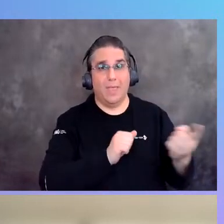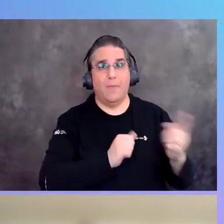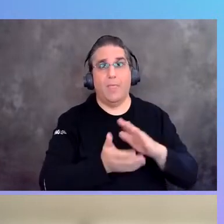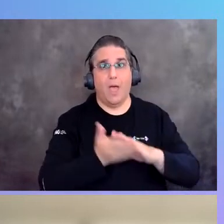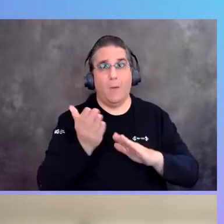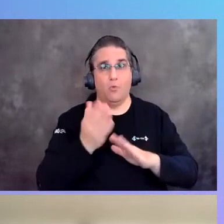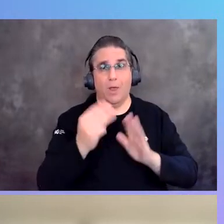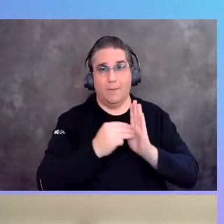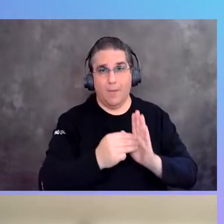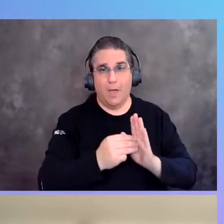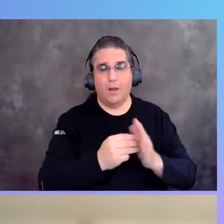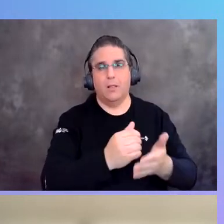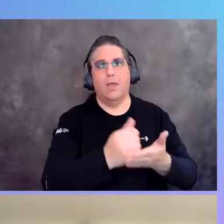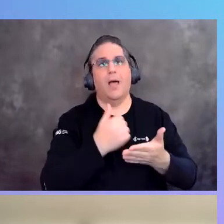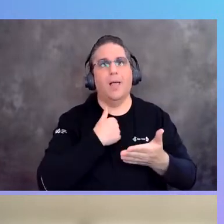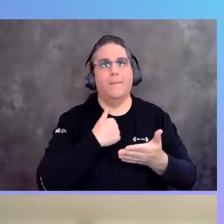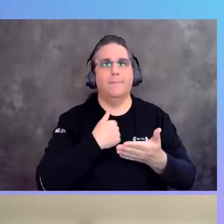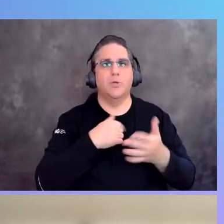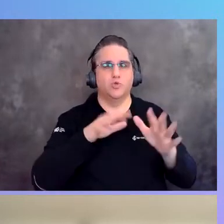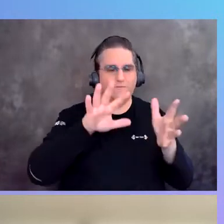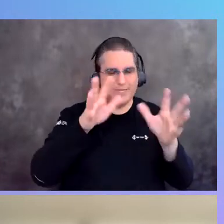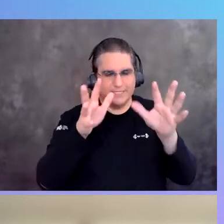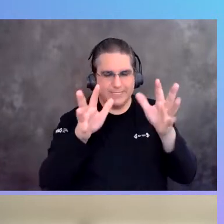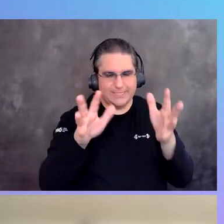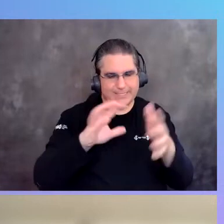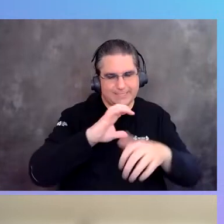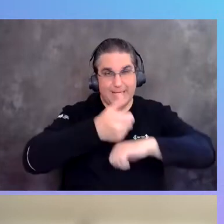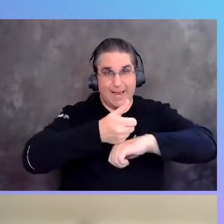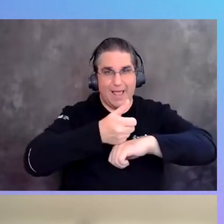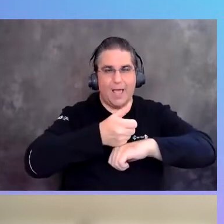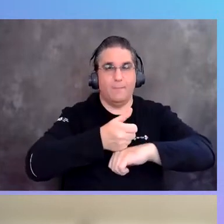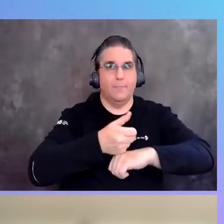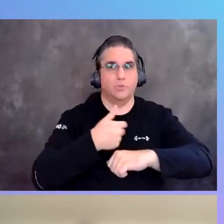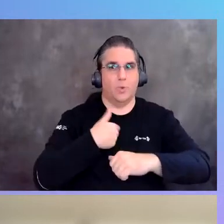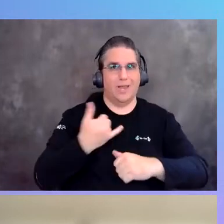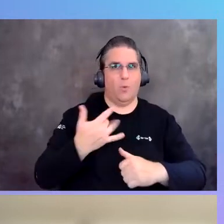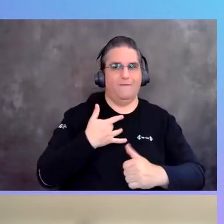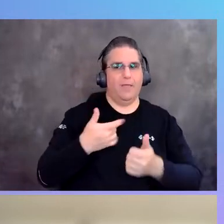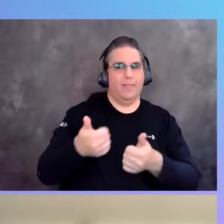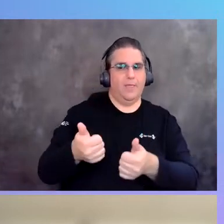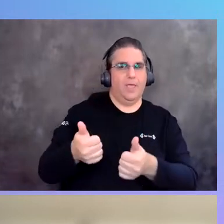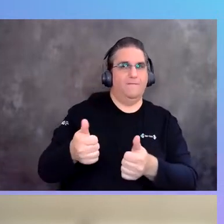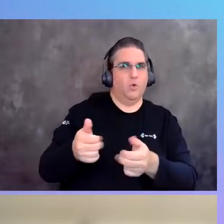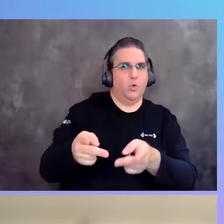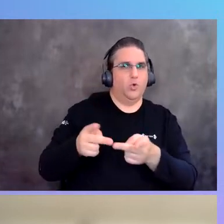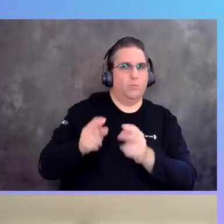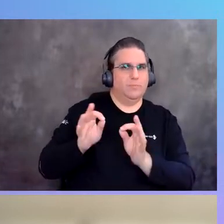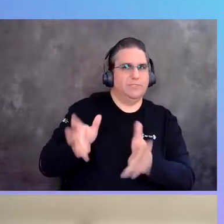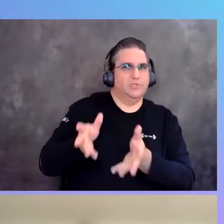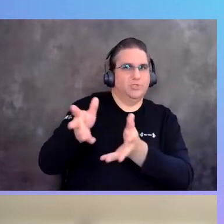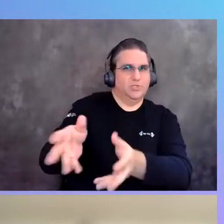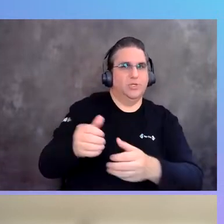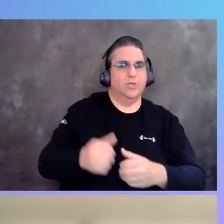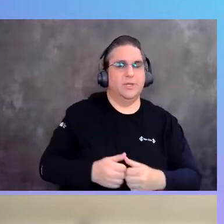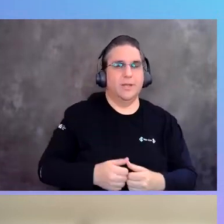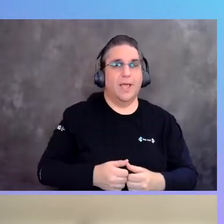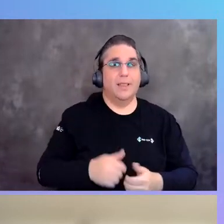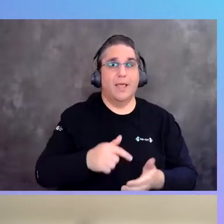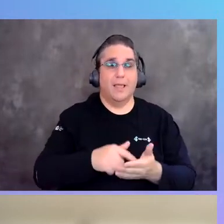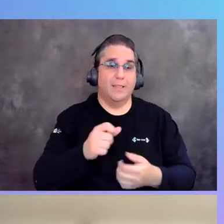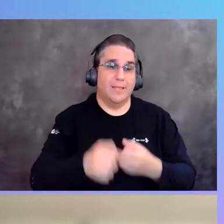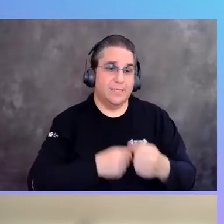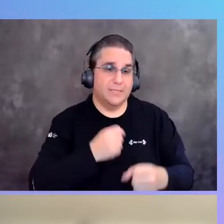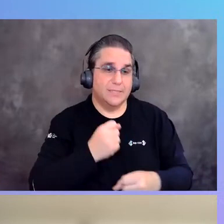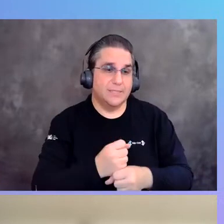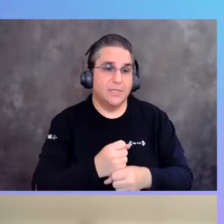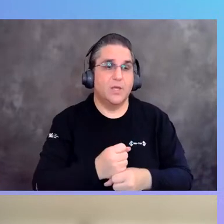me shape it and left that in a good place. And then I guess into this year as well, producing the fidelity policy